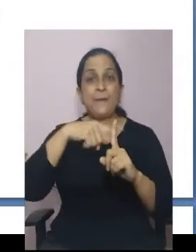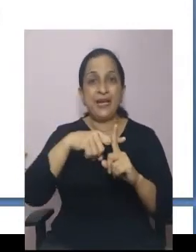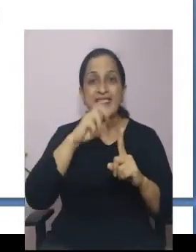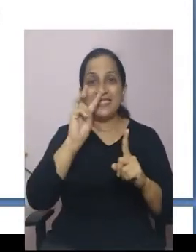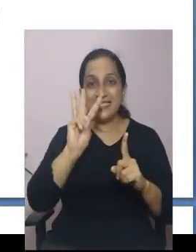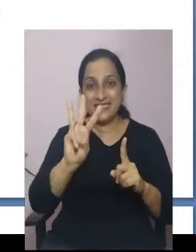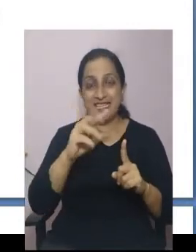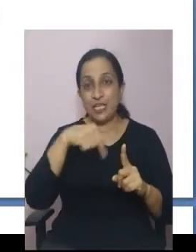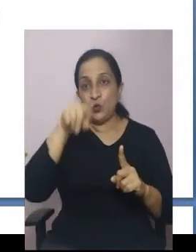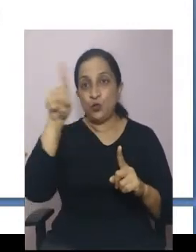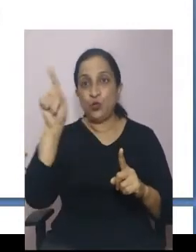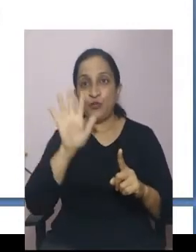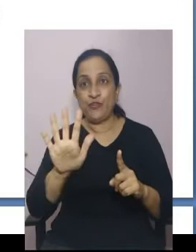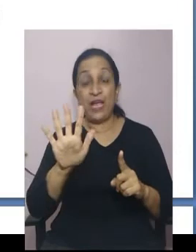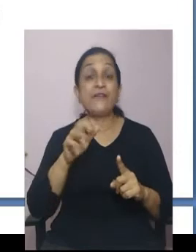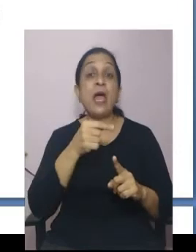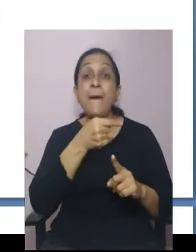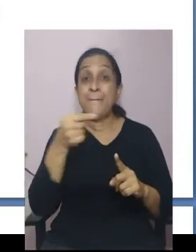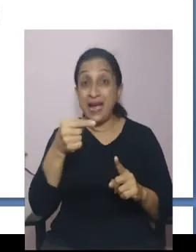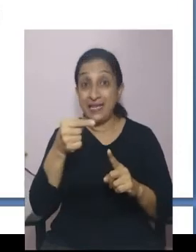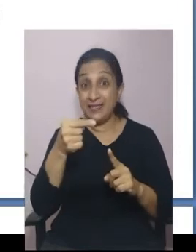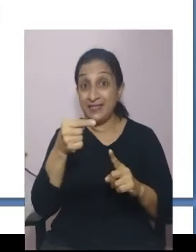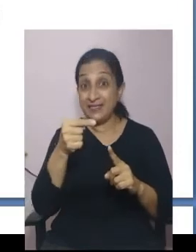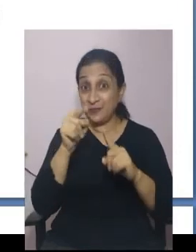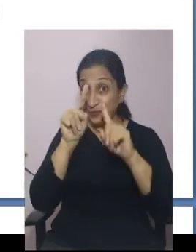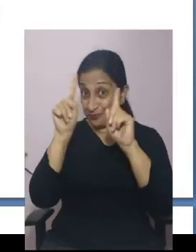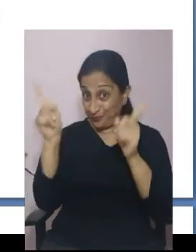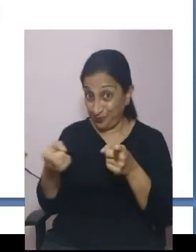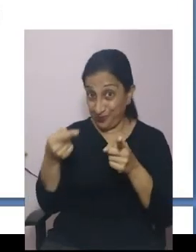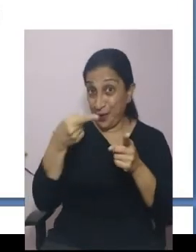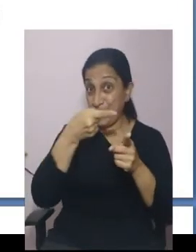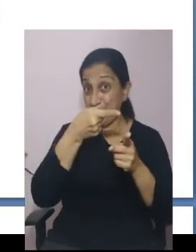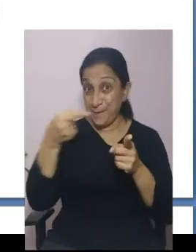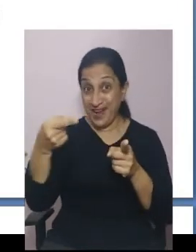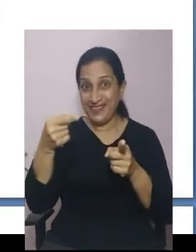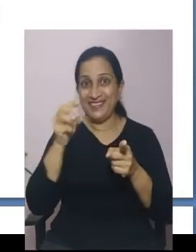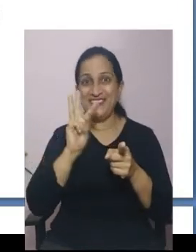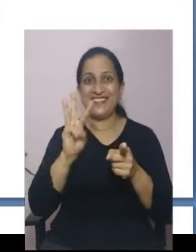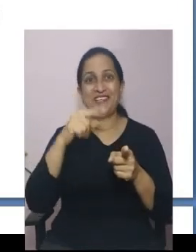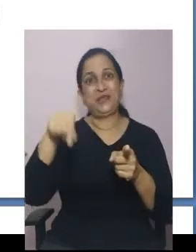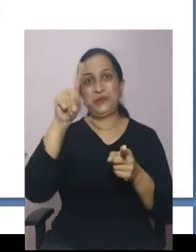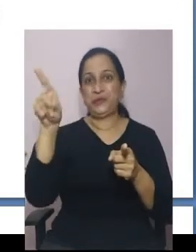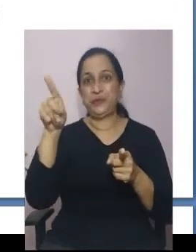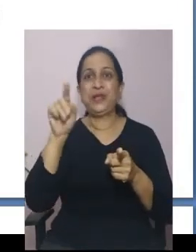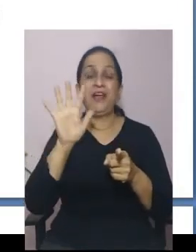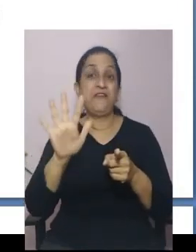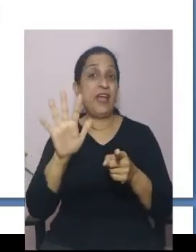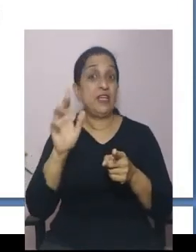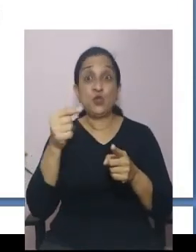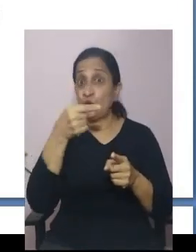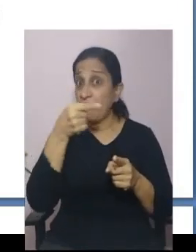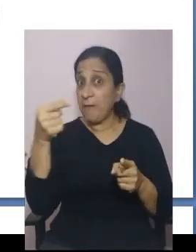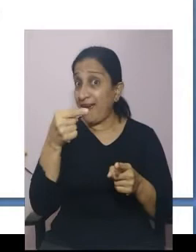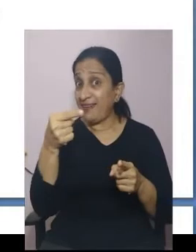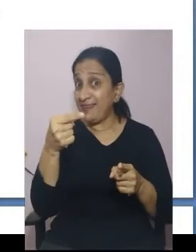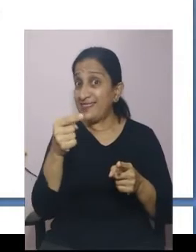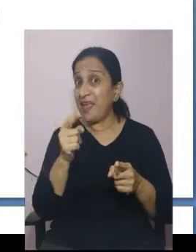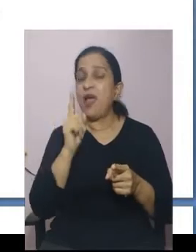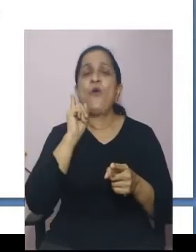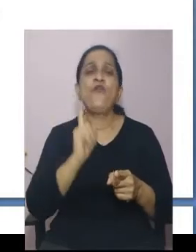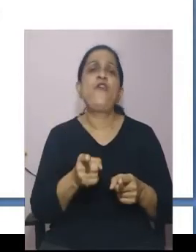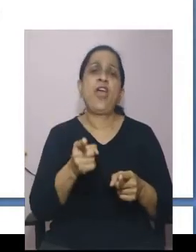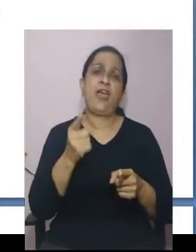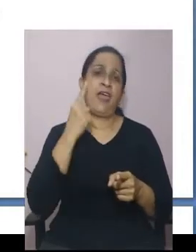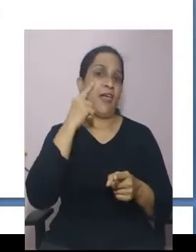2 minus 3 here. Okay, numbers subtracted. Then plus 3 root 5 and minus into minus, that